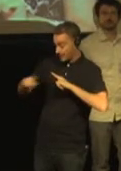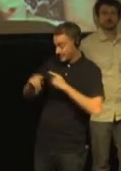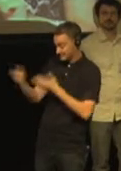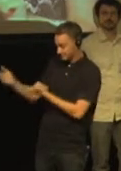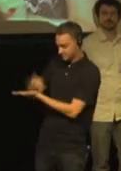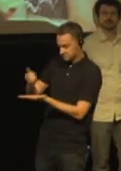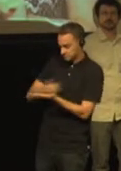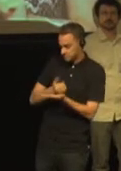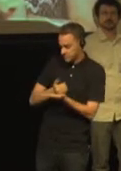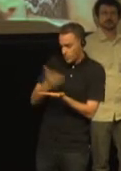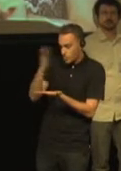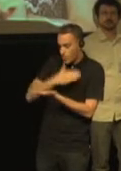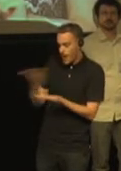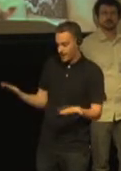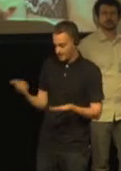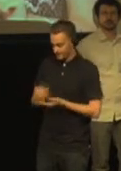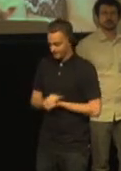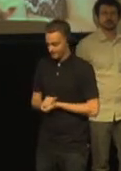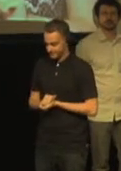perhaps, a bit better.